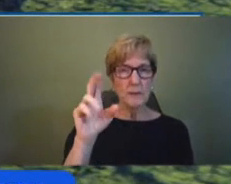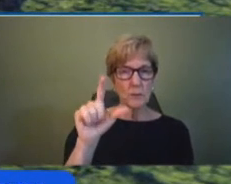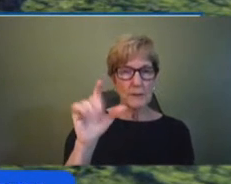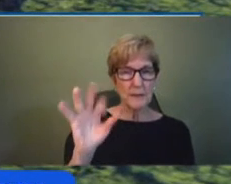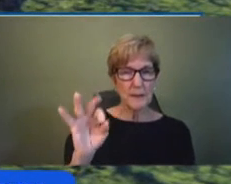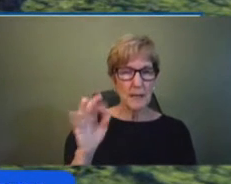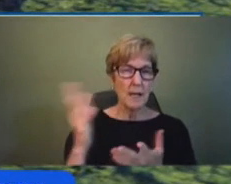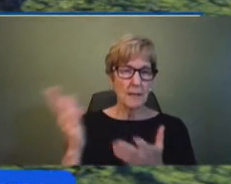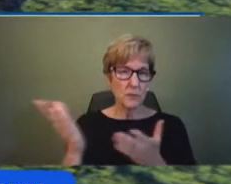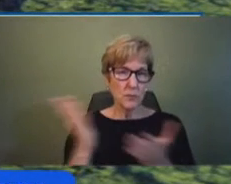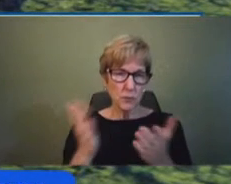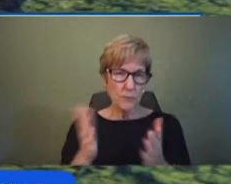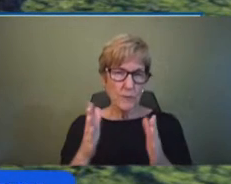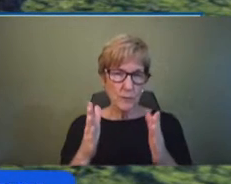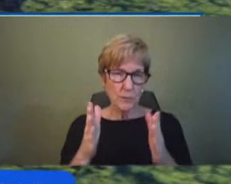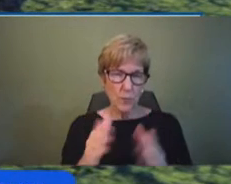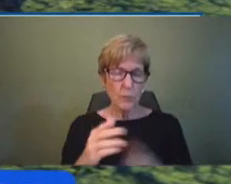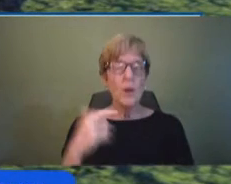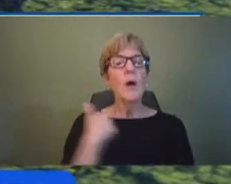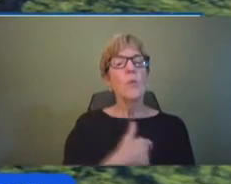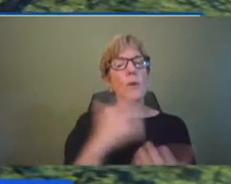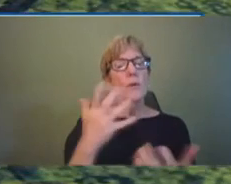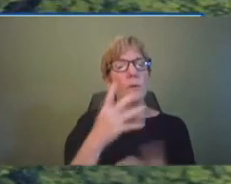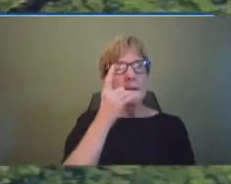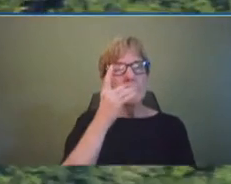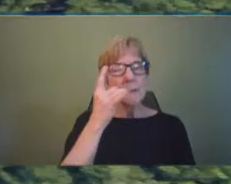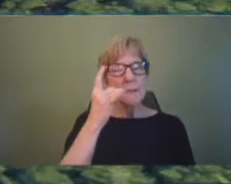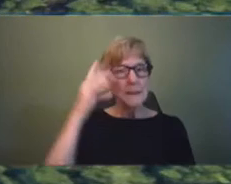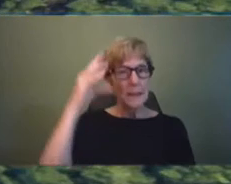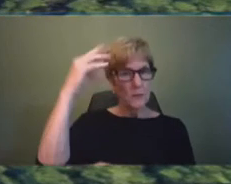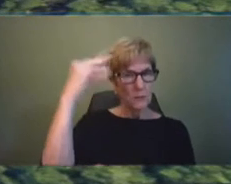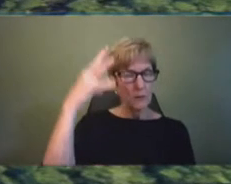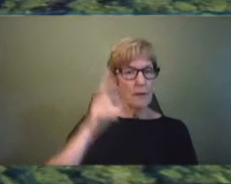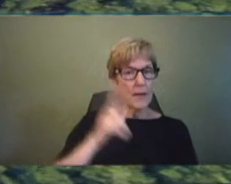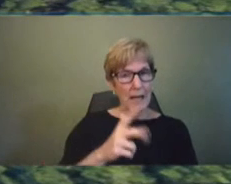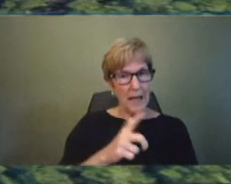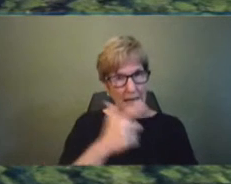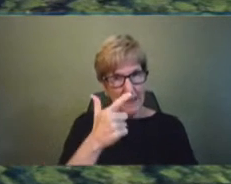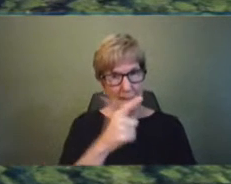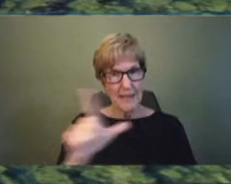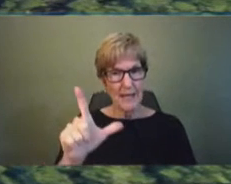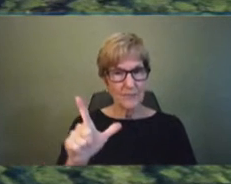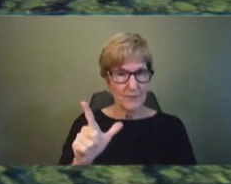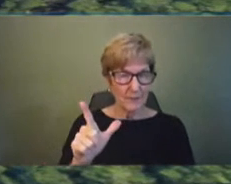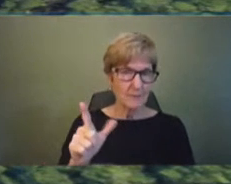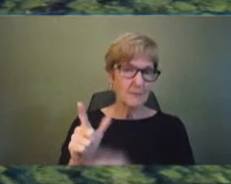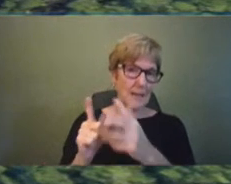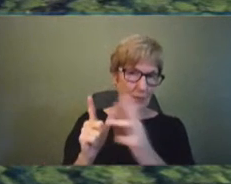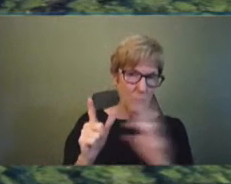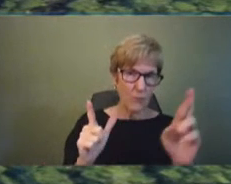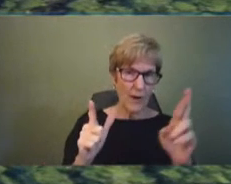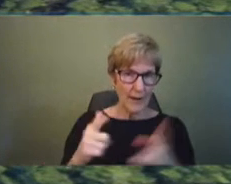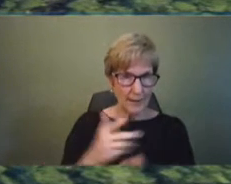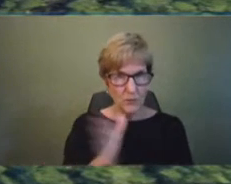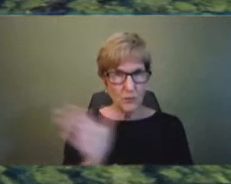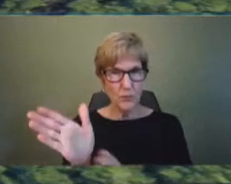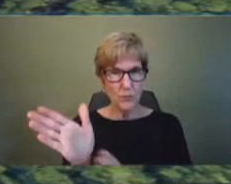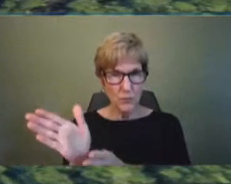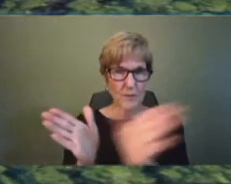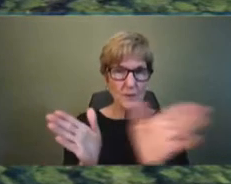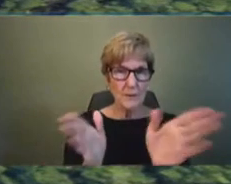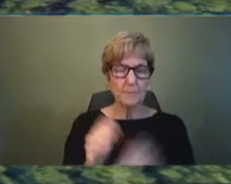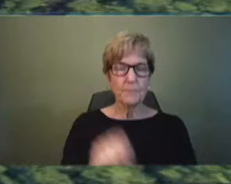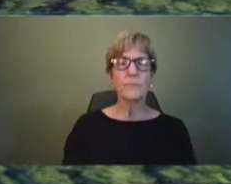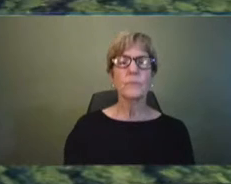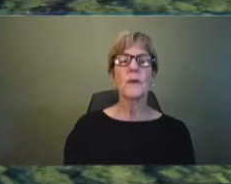had proposed was a signalized intersection there providing left turns in and right could you pause just one second thank you and uh dual rights out we are